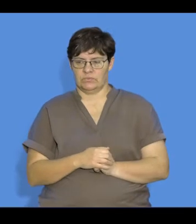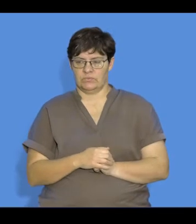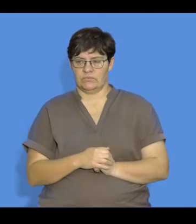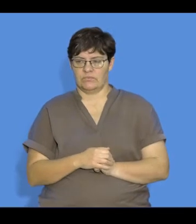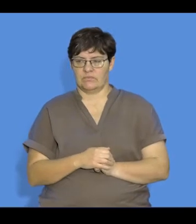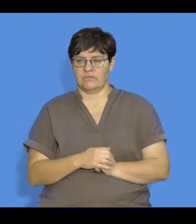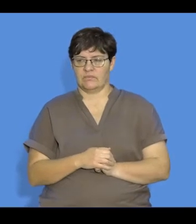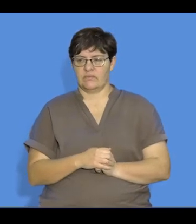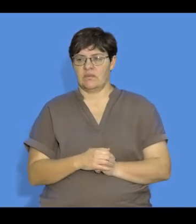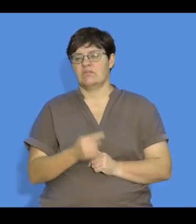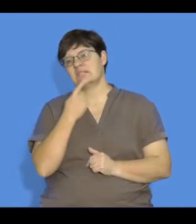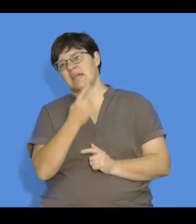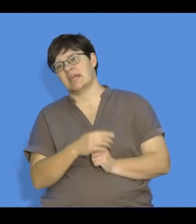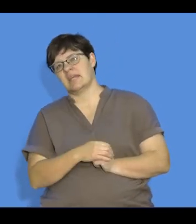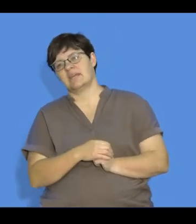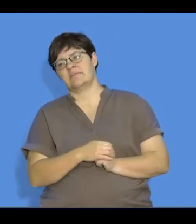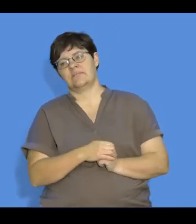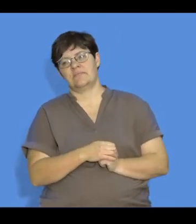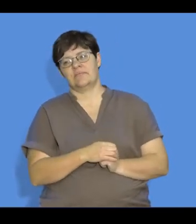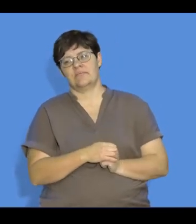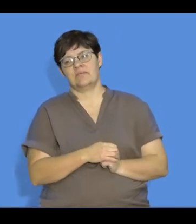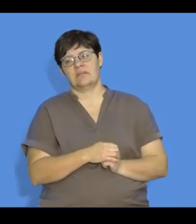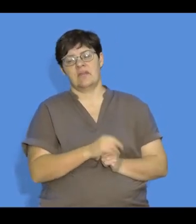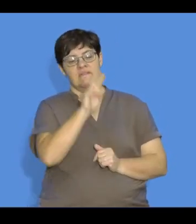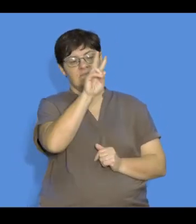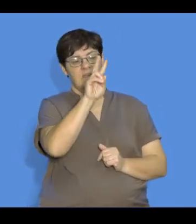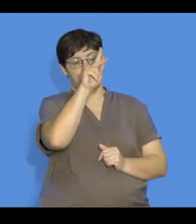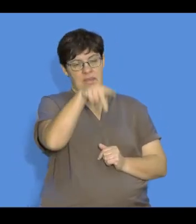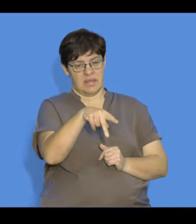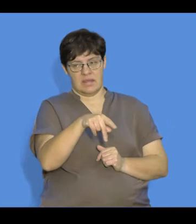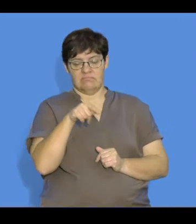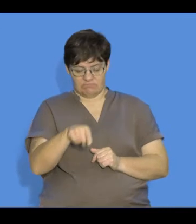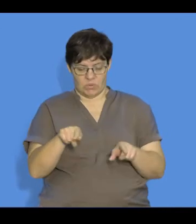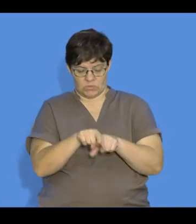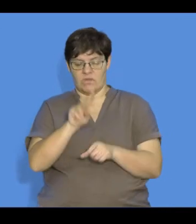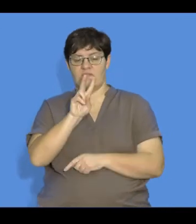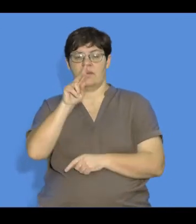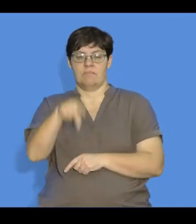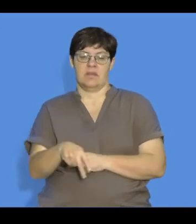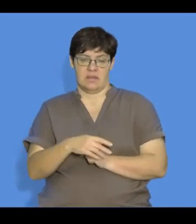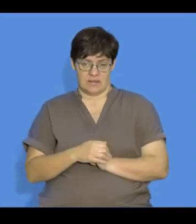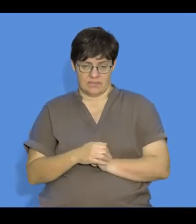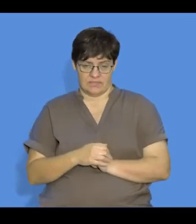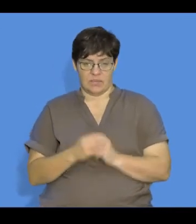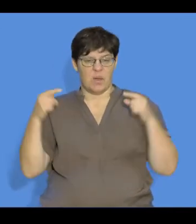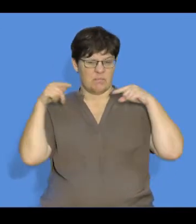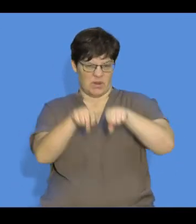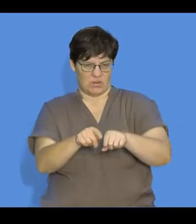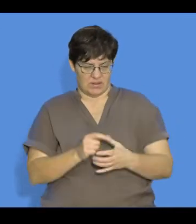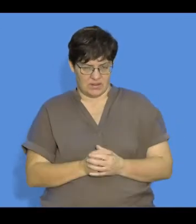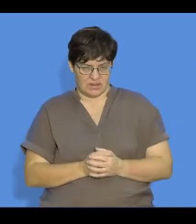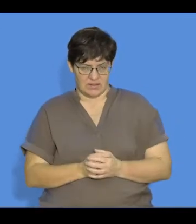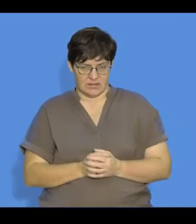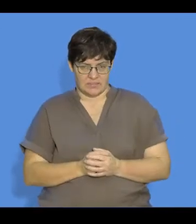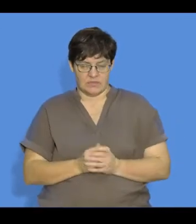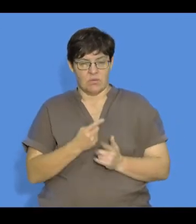voltage, that if we call it V parallel, this will also be V parallel, okay? So all the